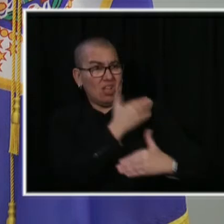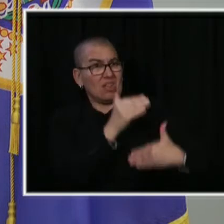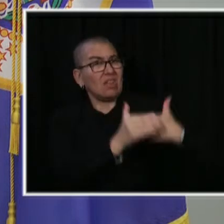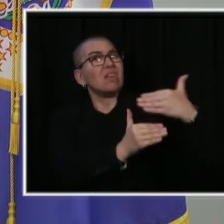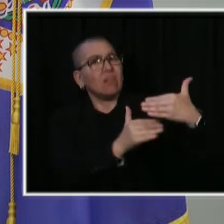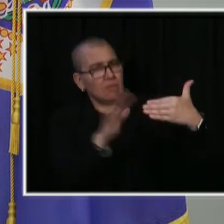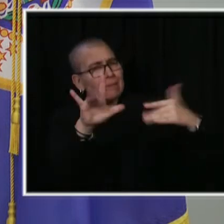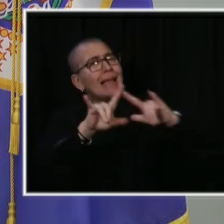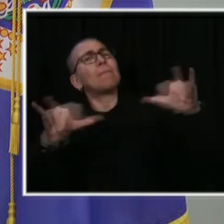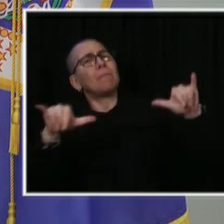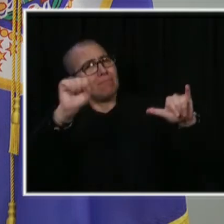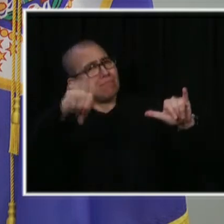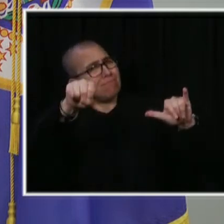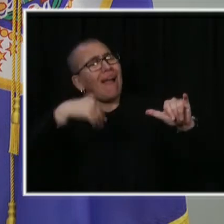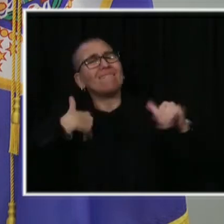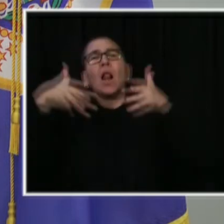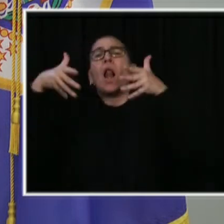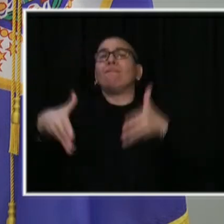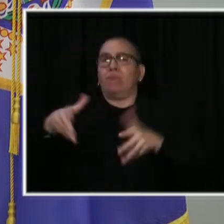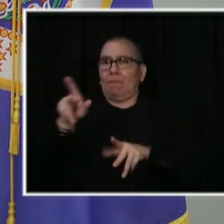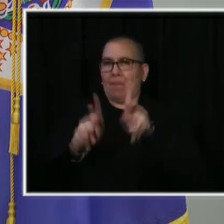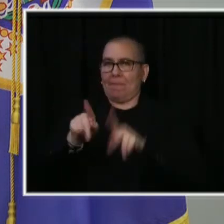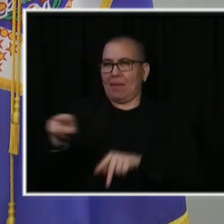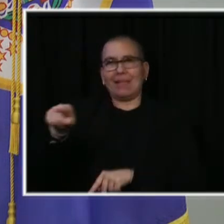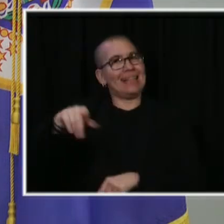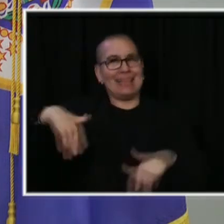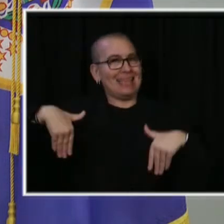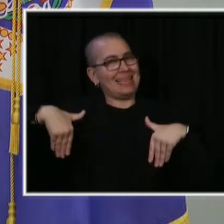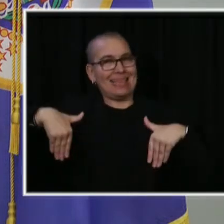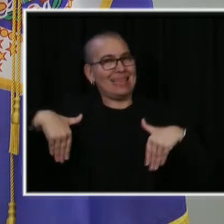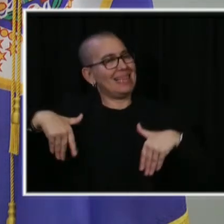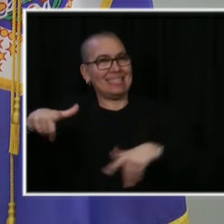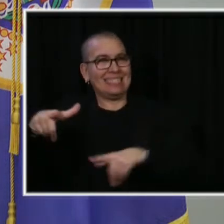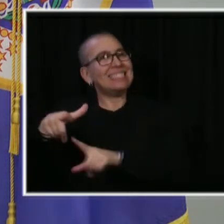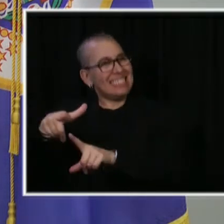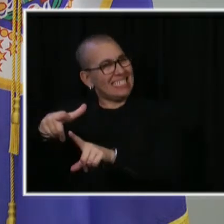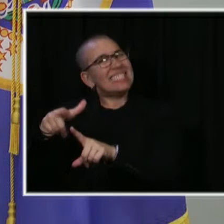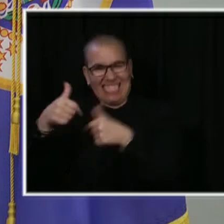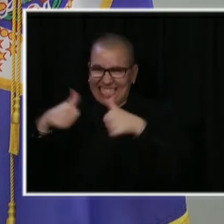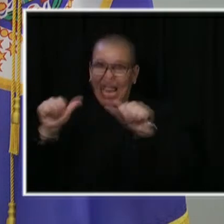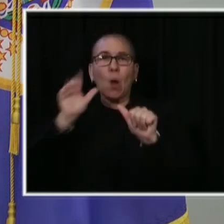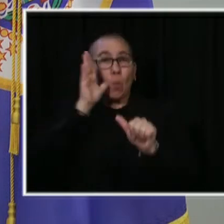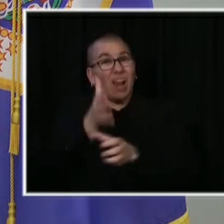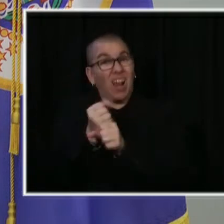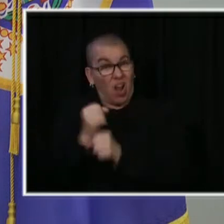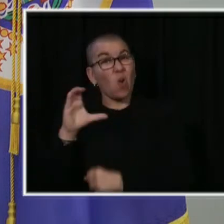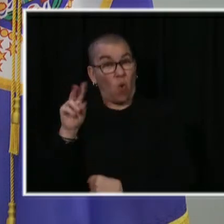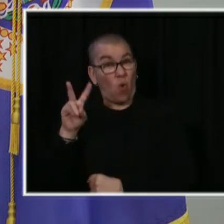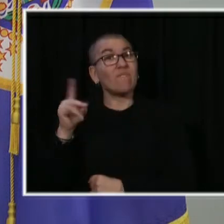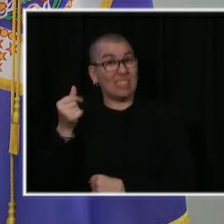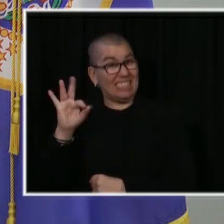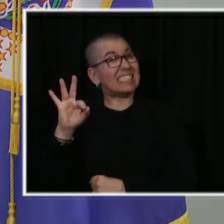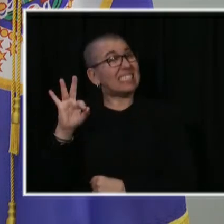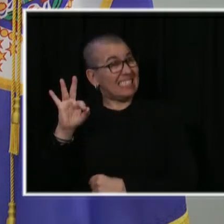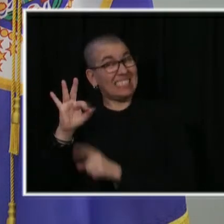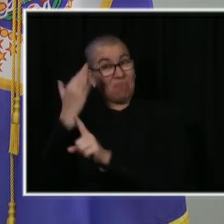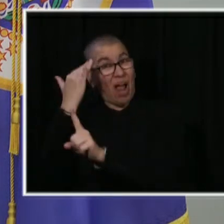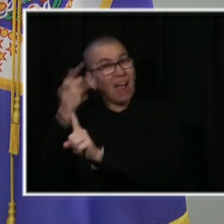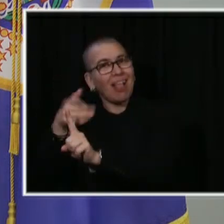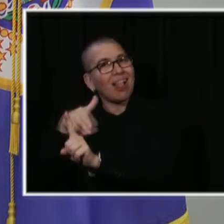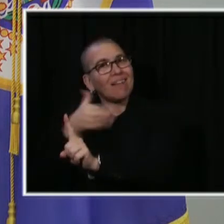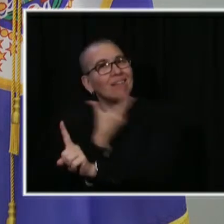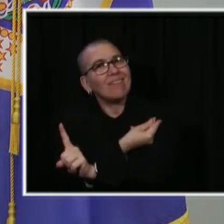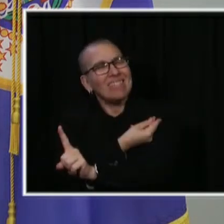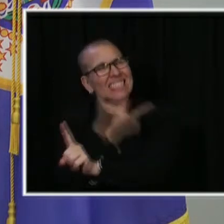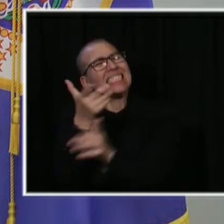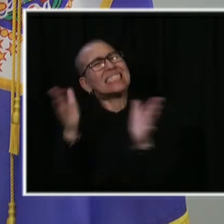are unprotected and susceptible to COVID. And for those who are not yet vaccinated, I just want to say that